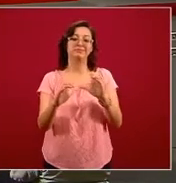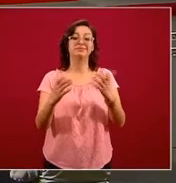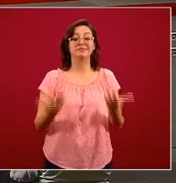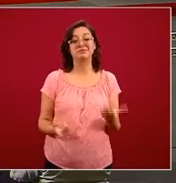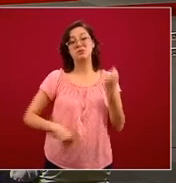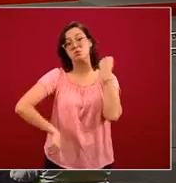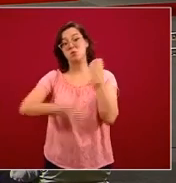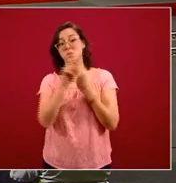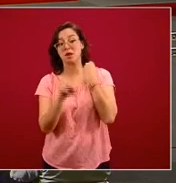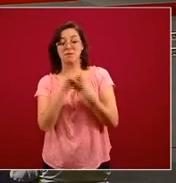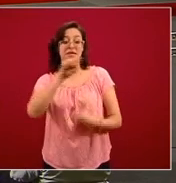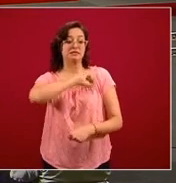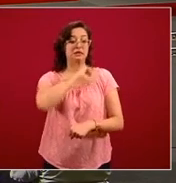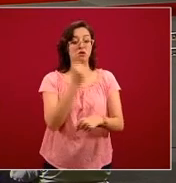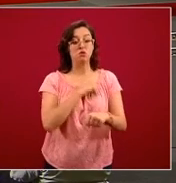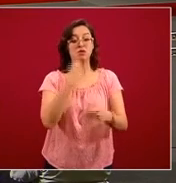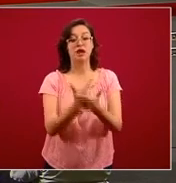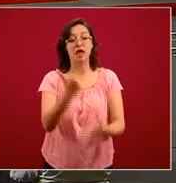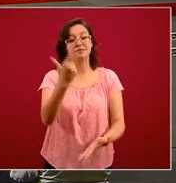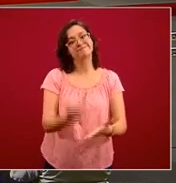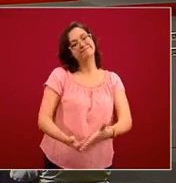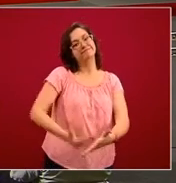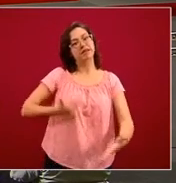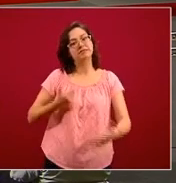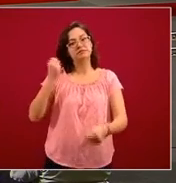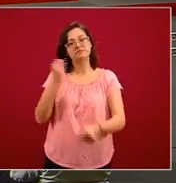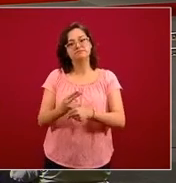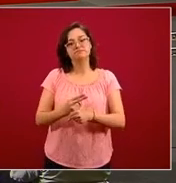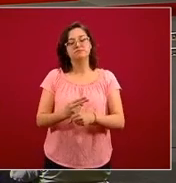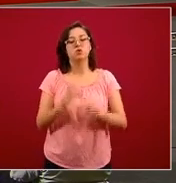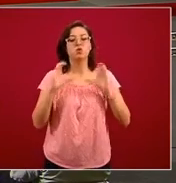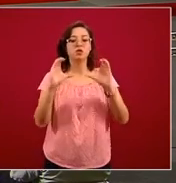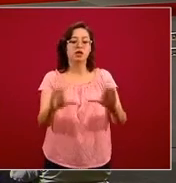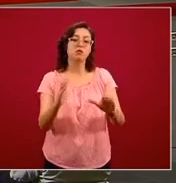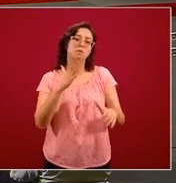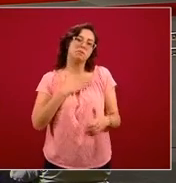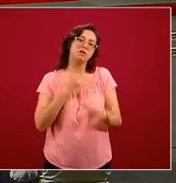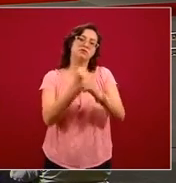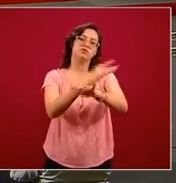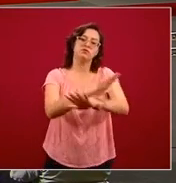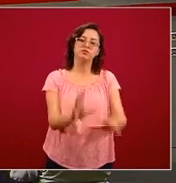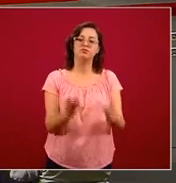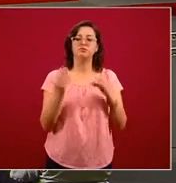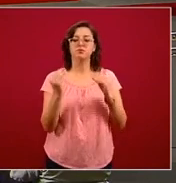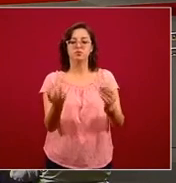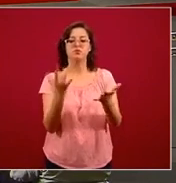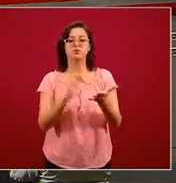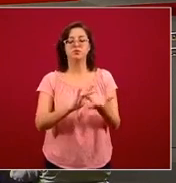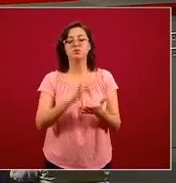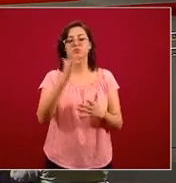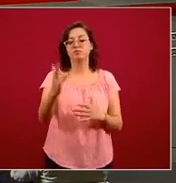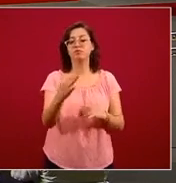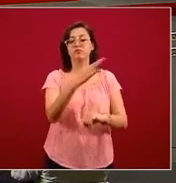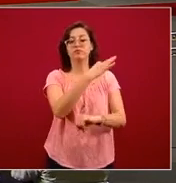to prevent these types of health problems. This is what I want to share with you.